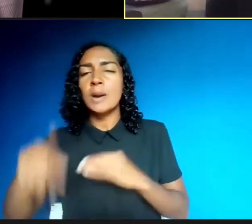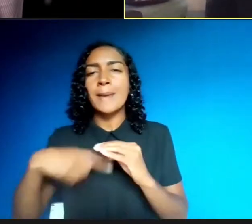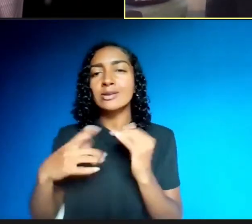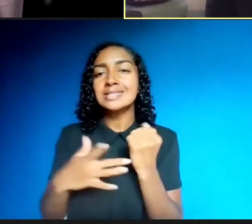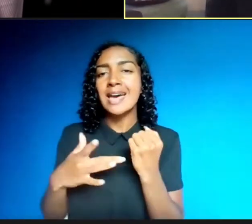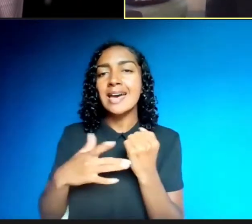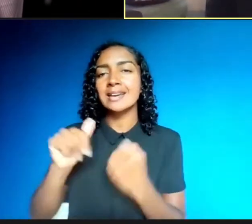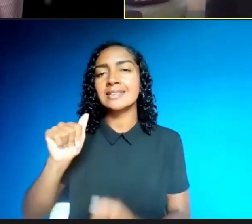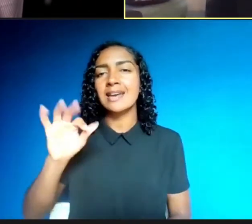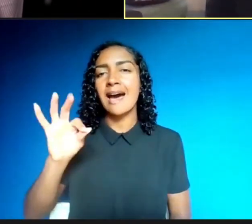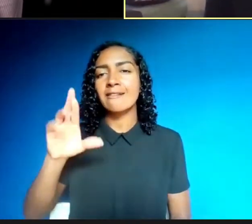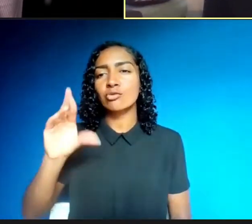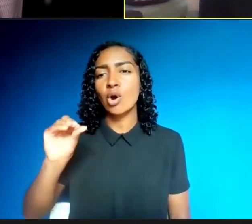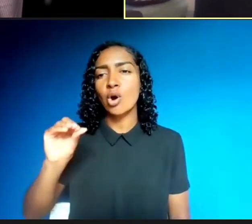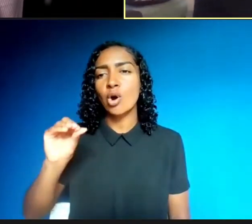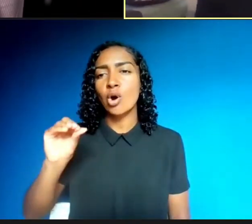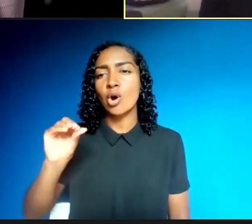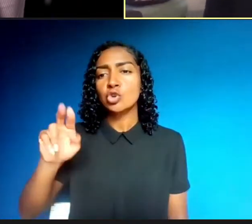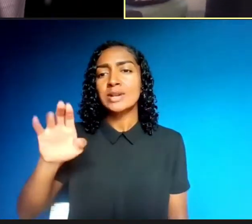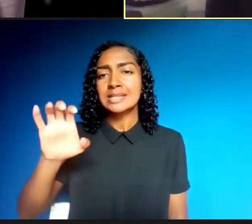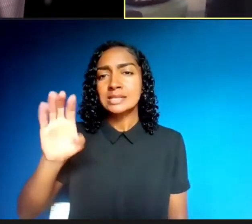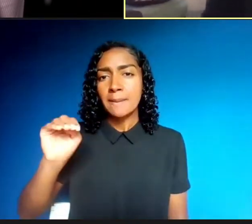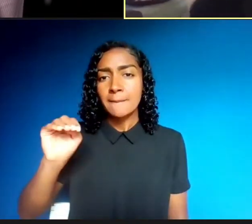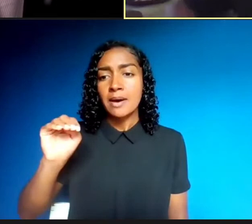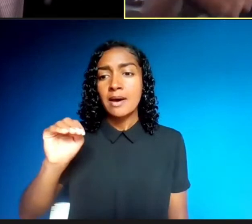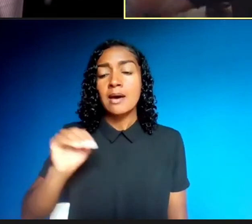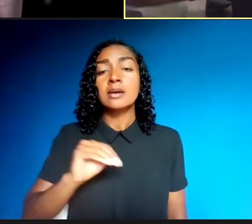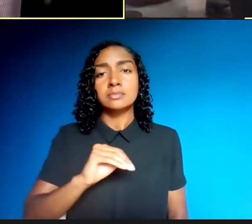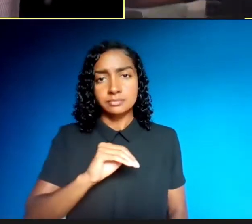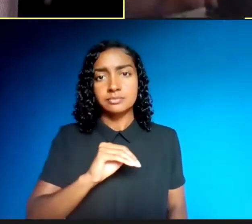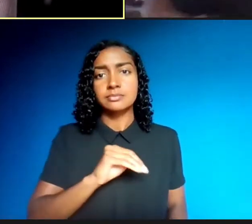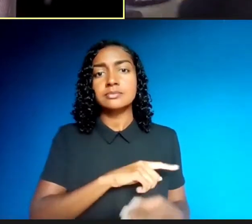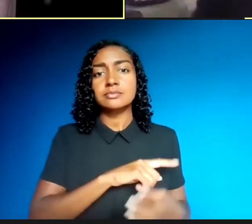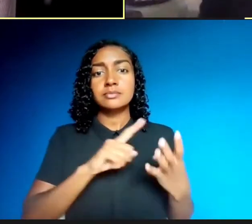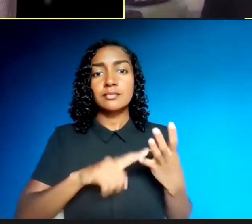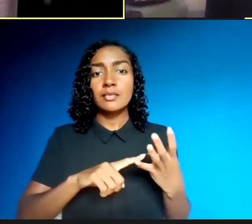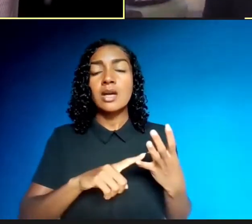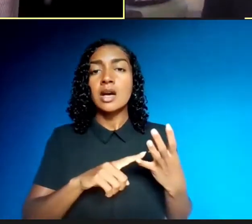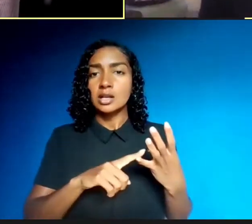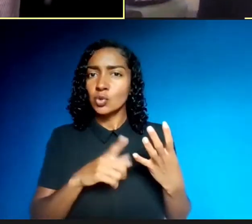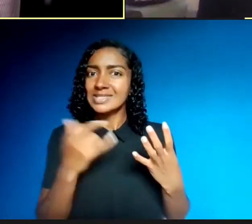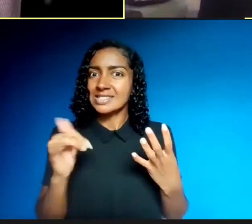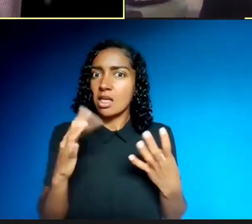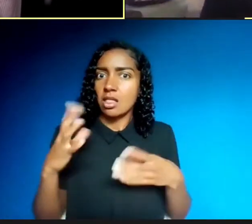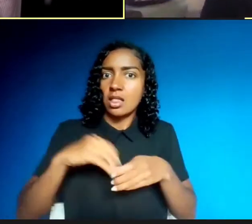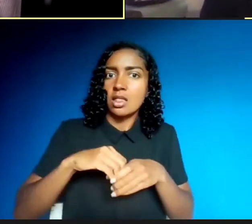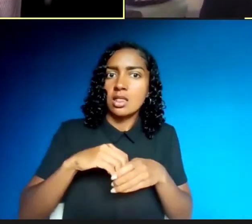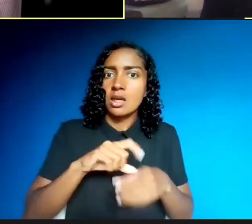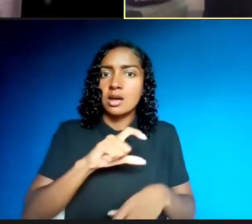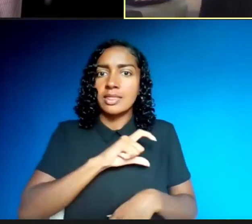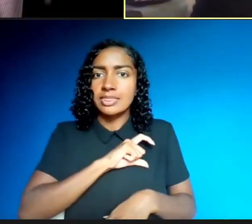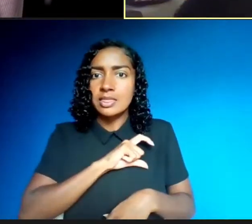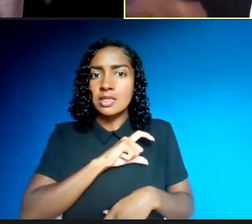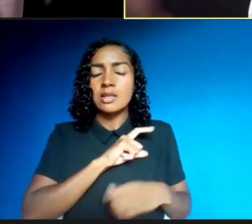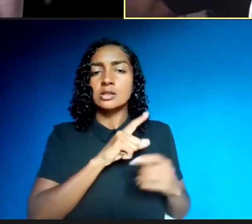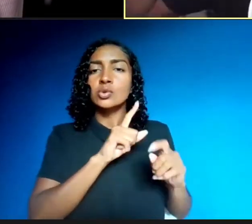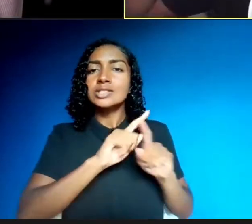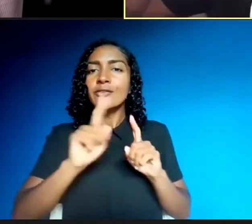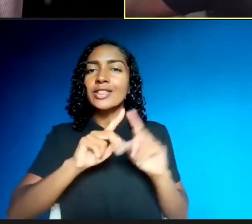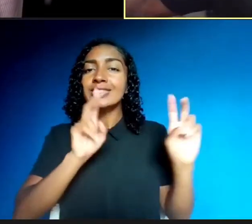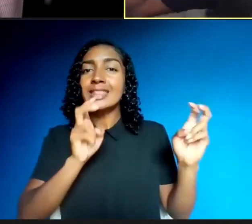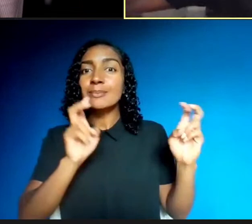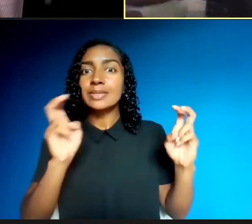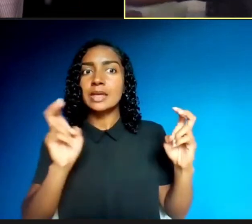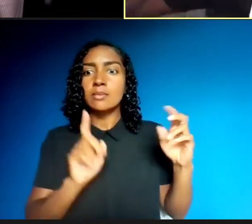they have to conceive a new future is policing. Like, how do we? So, it's ways in which themes emerge that we don't really